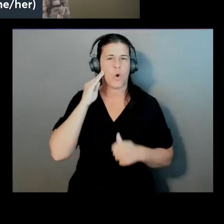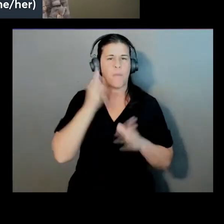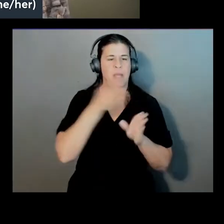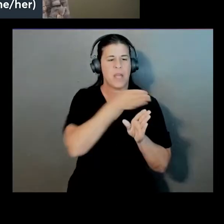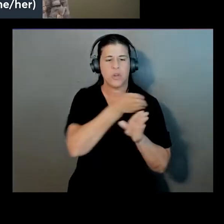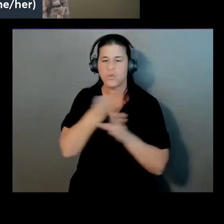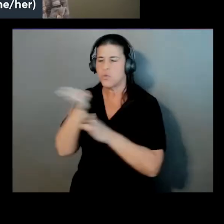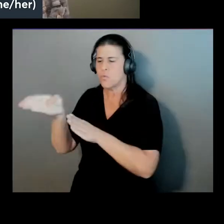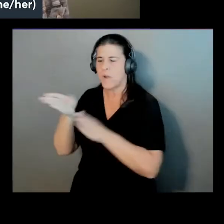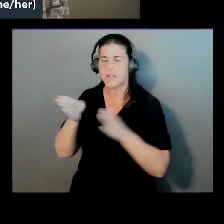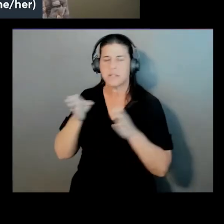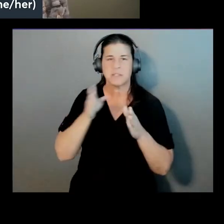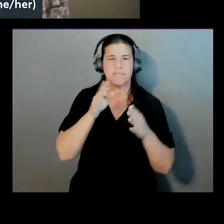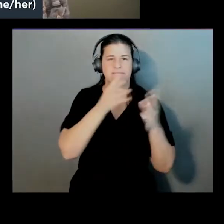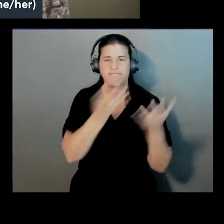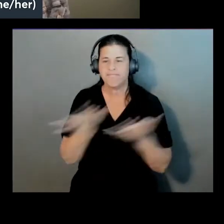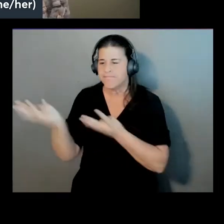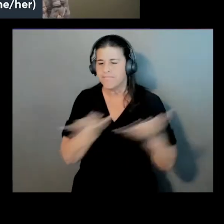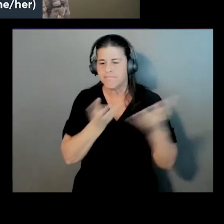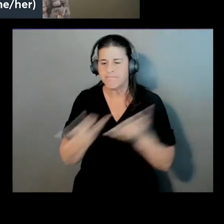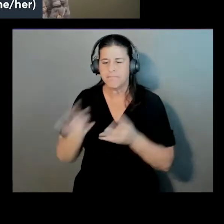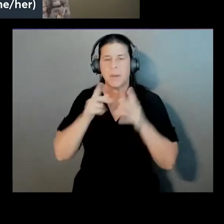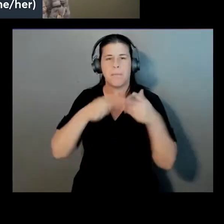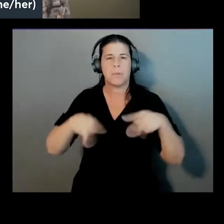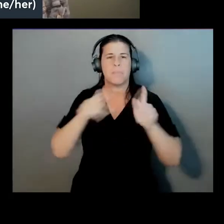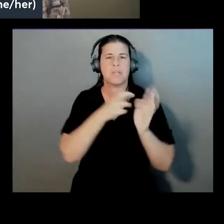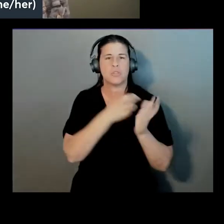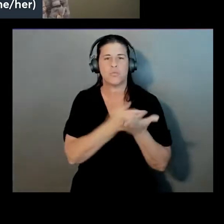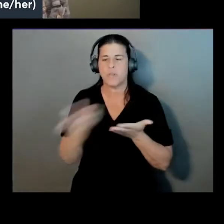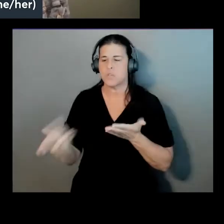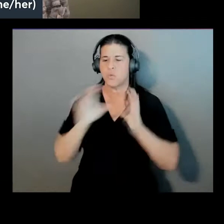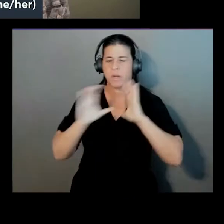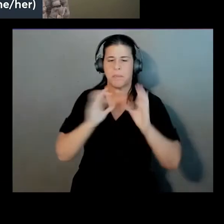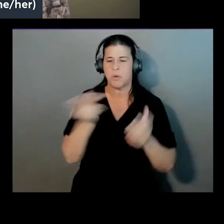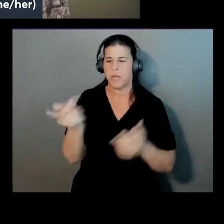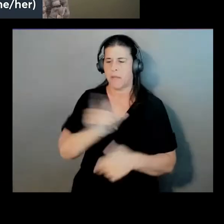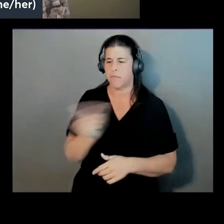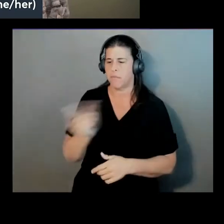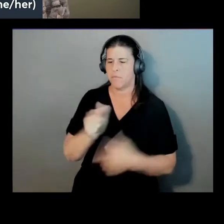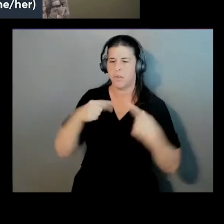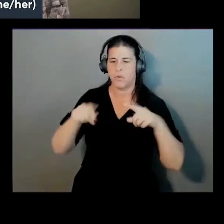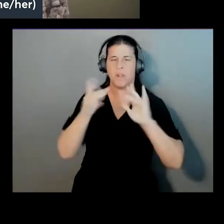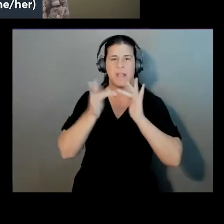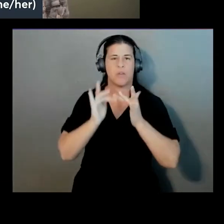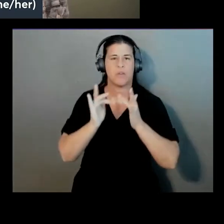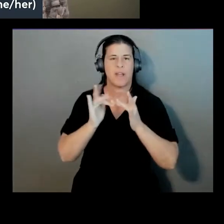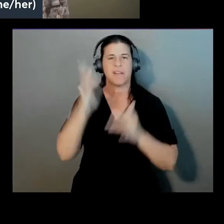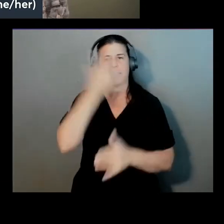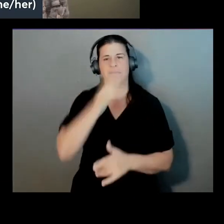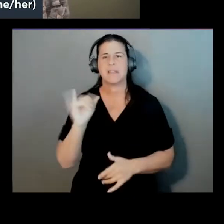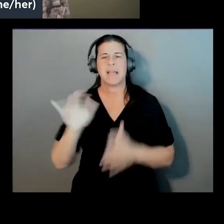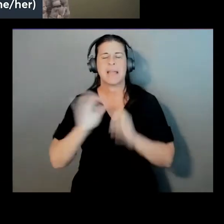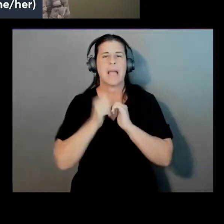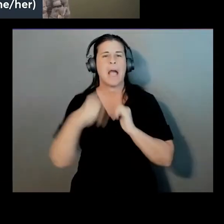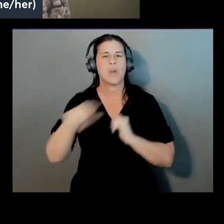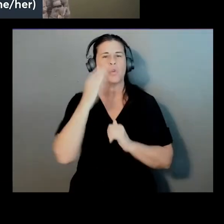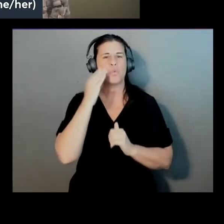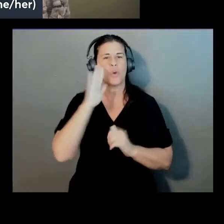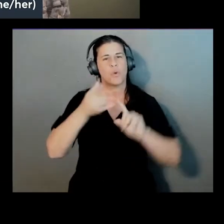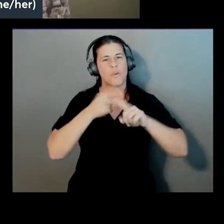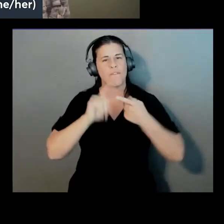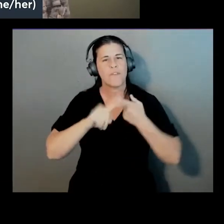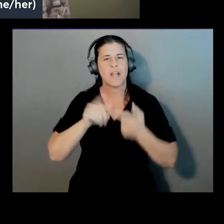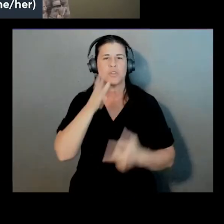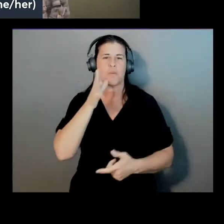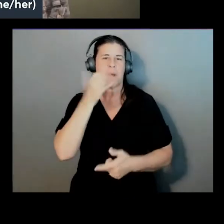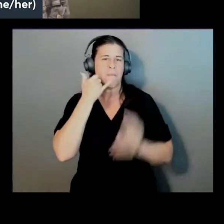allows resources to communicate each other across the internet. So, similar to a way that you know your friends or your mom's phone number